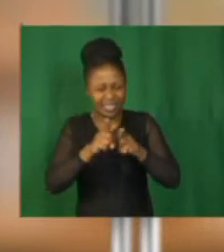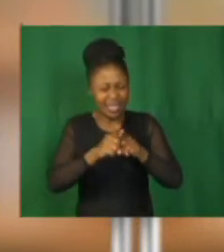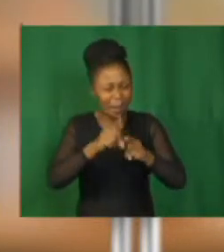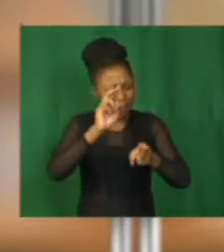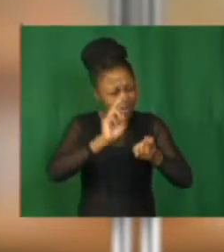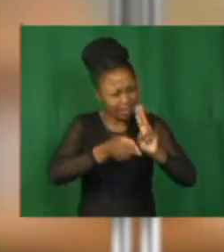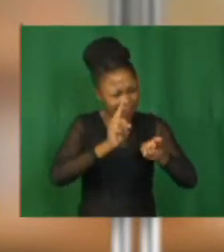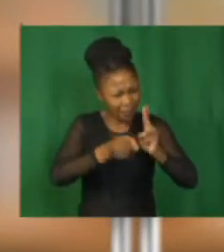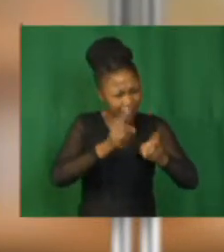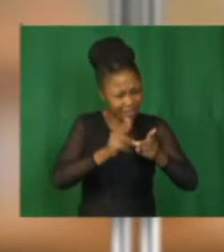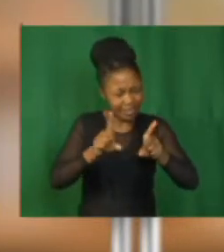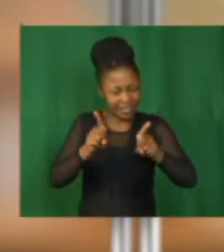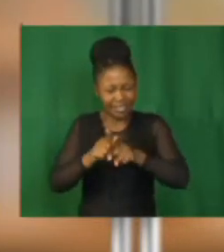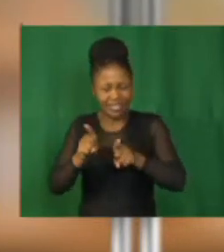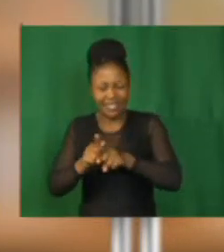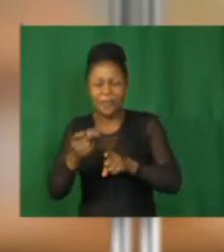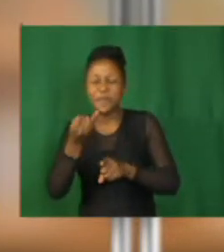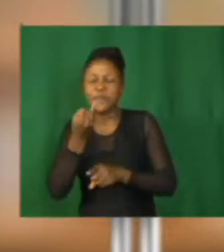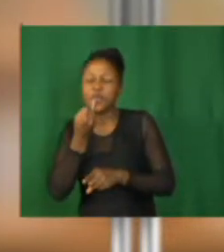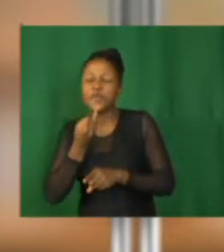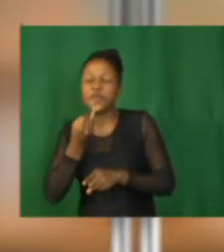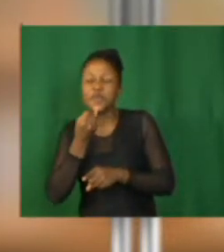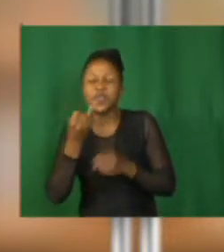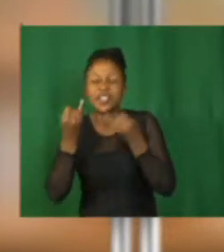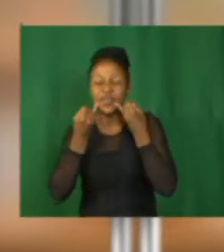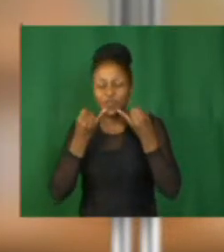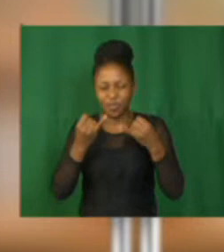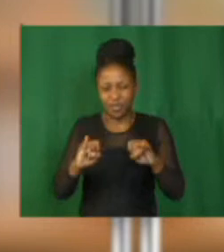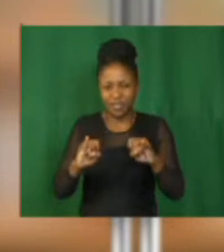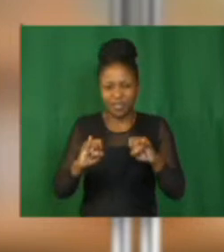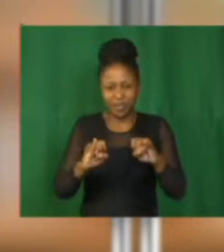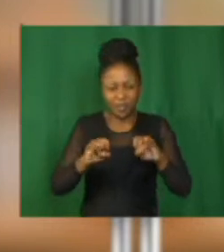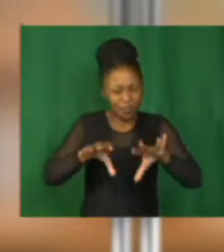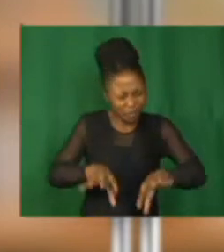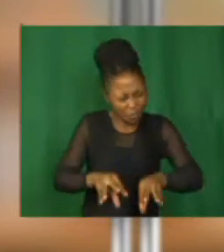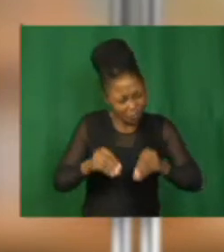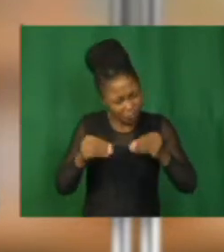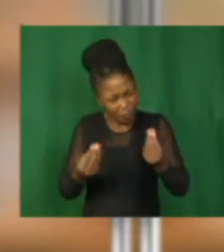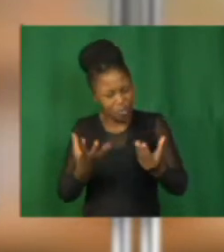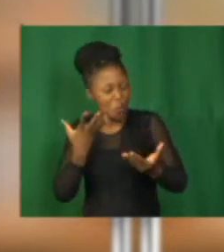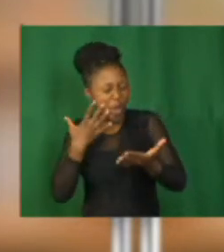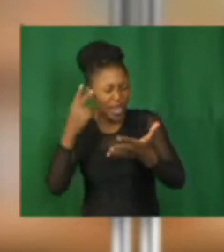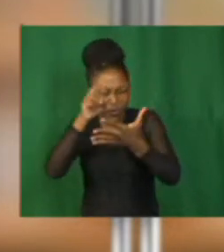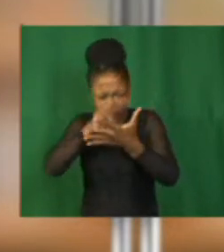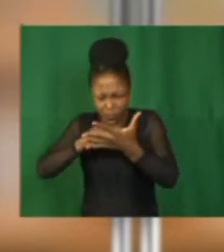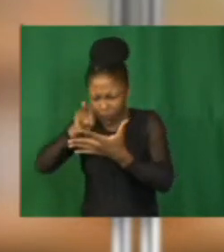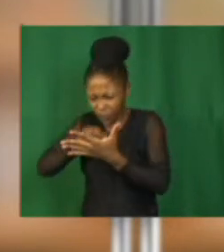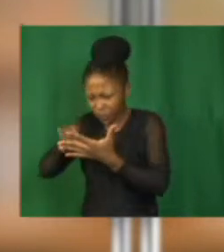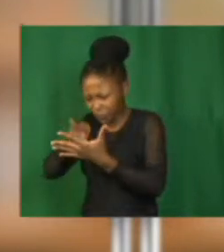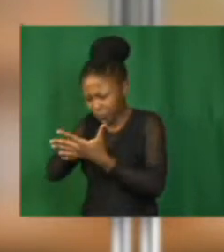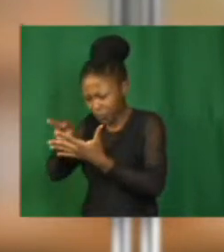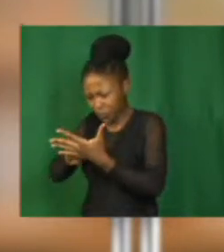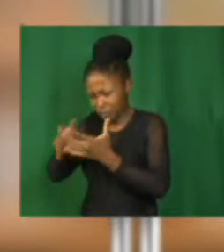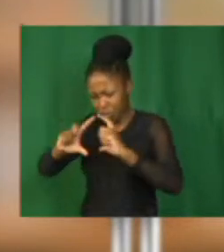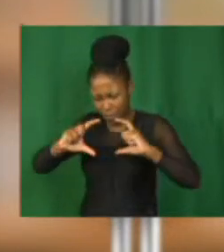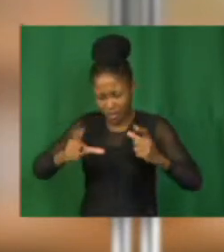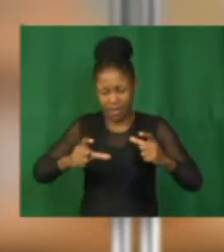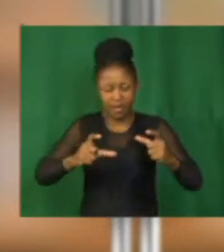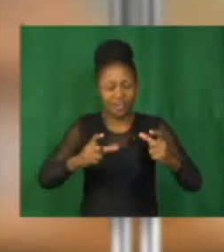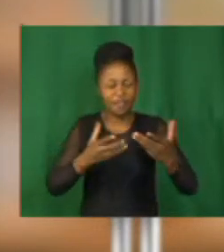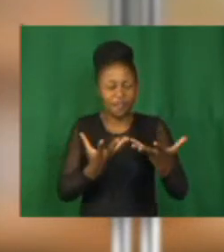to use information that you got or that you get as you are reading a passage or a text.